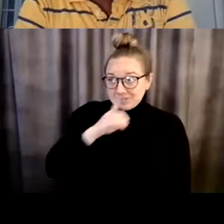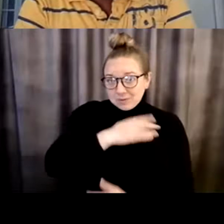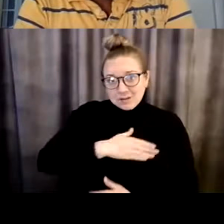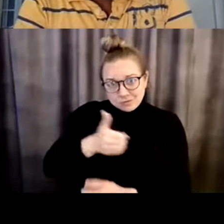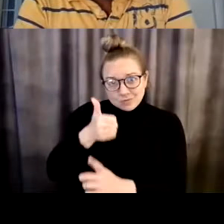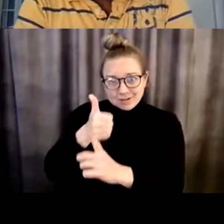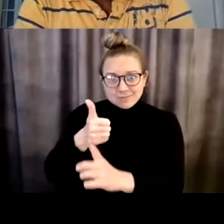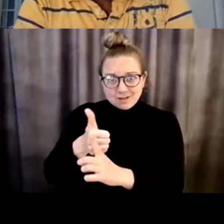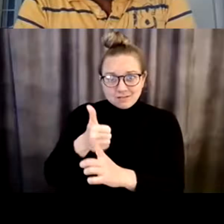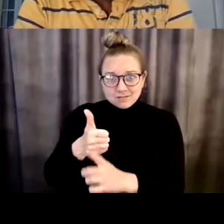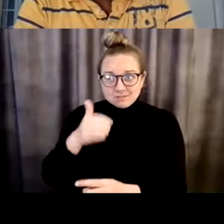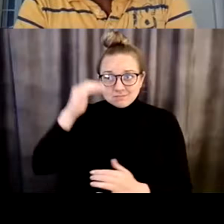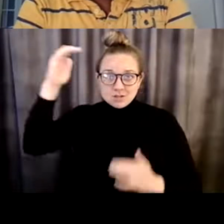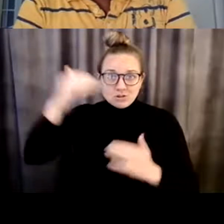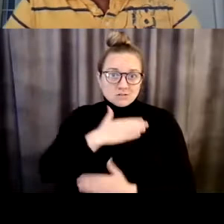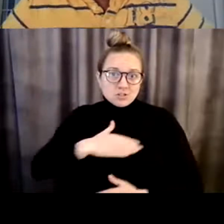times